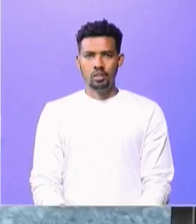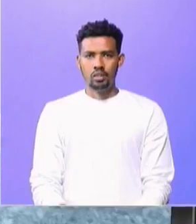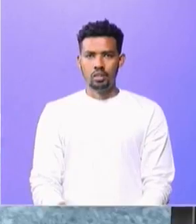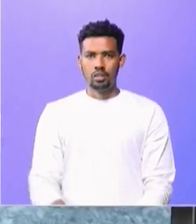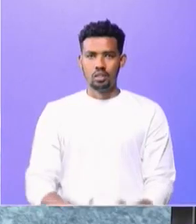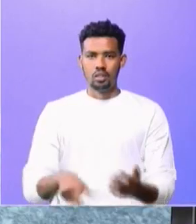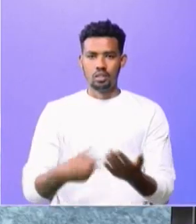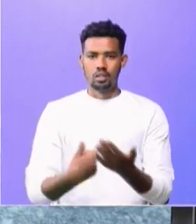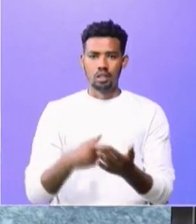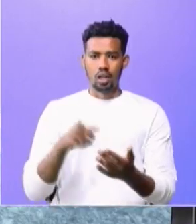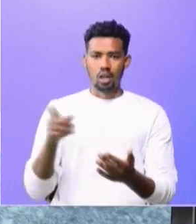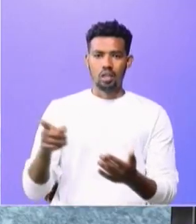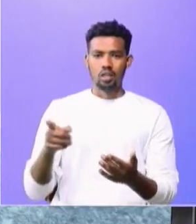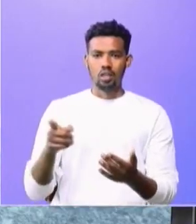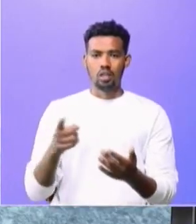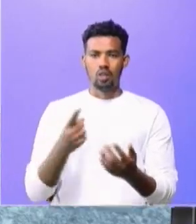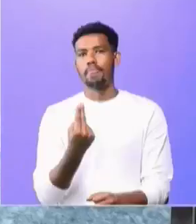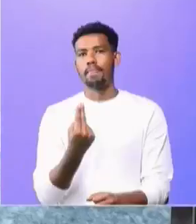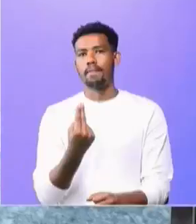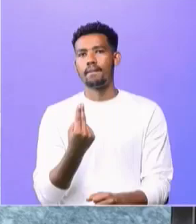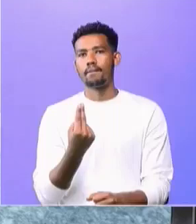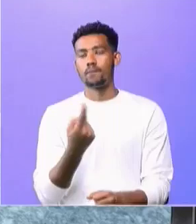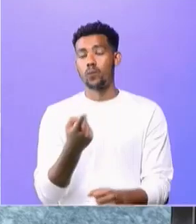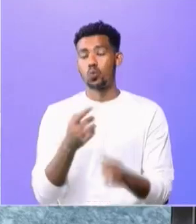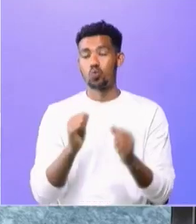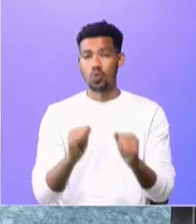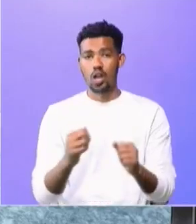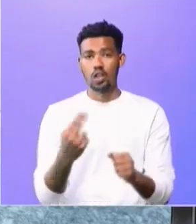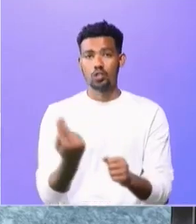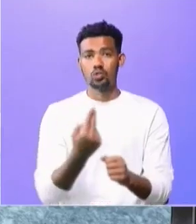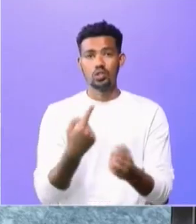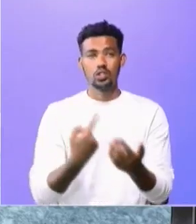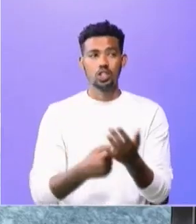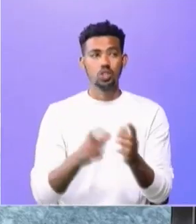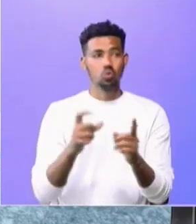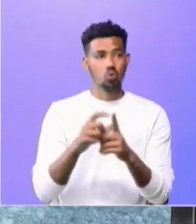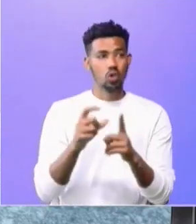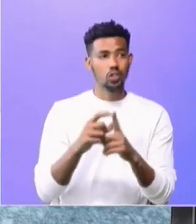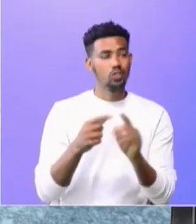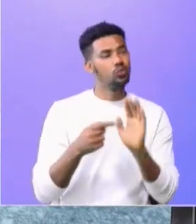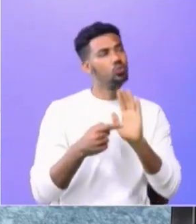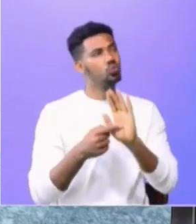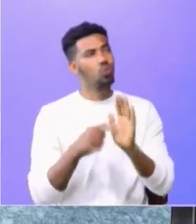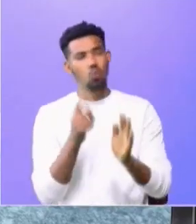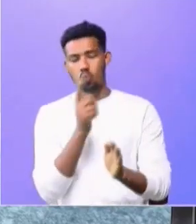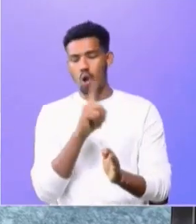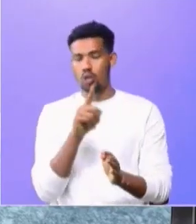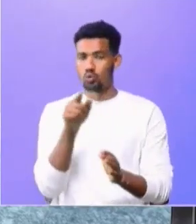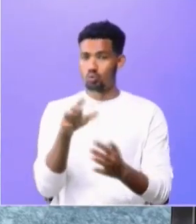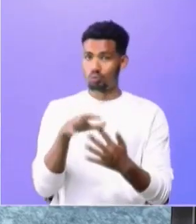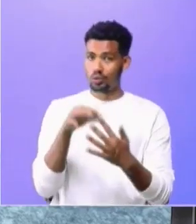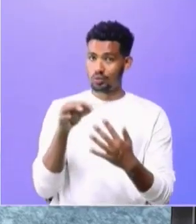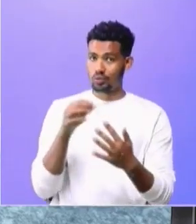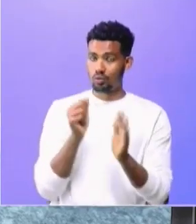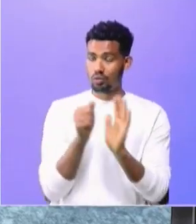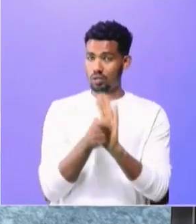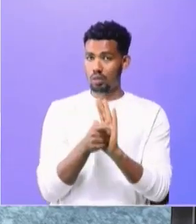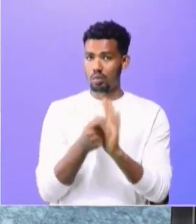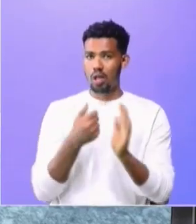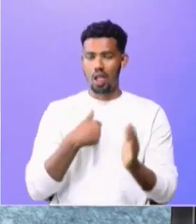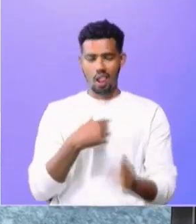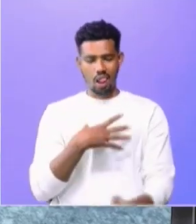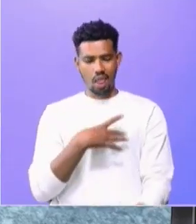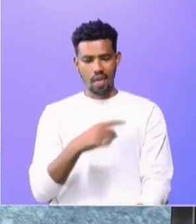So here is vocabularies that you can use these words to show what you prefer. For example, I like, I